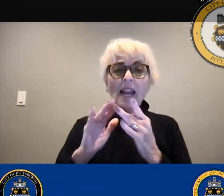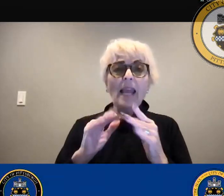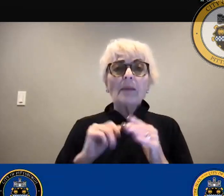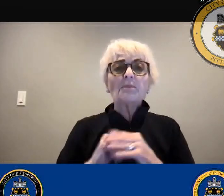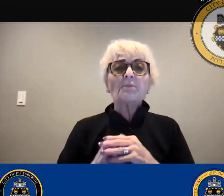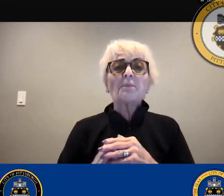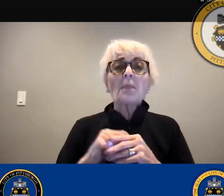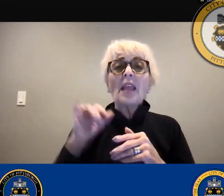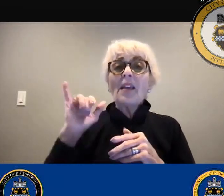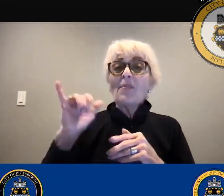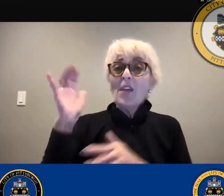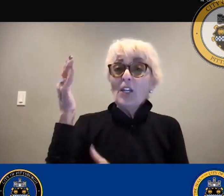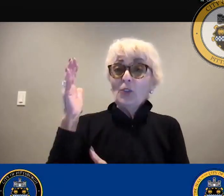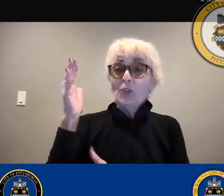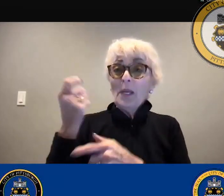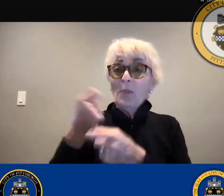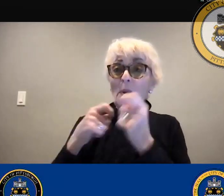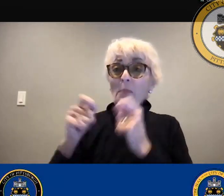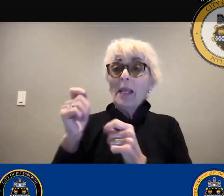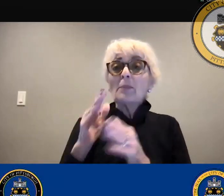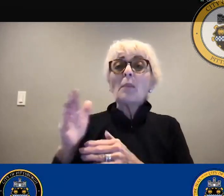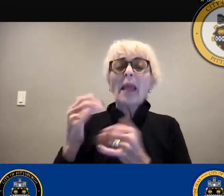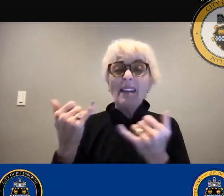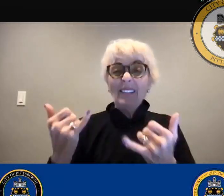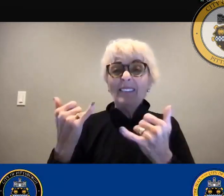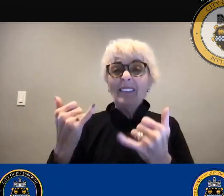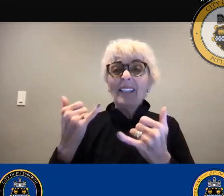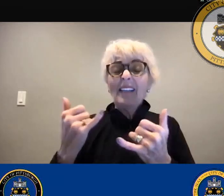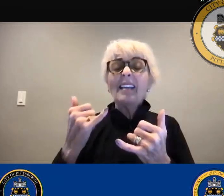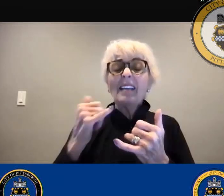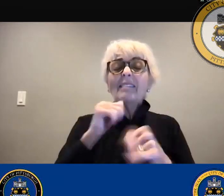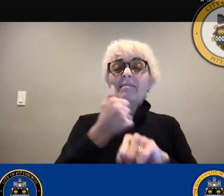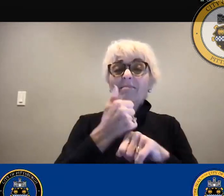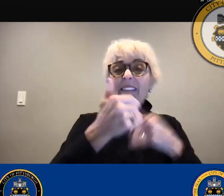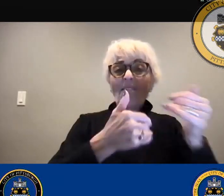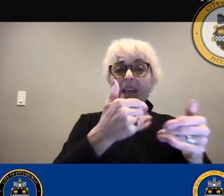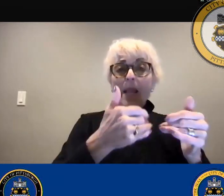plan, which is currently being developed. At this phase, we have had the